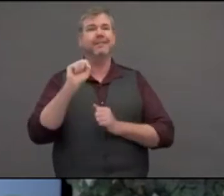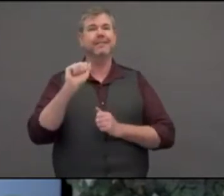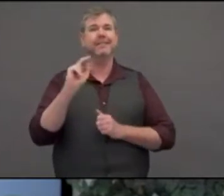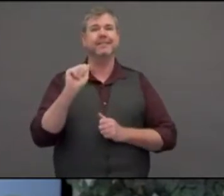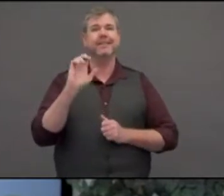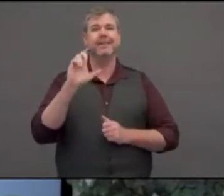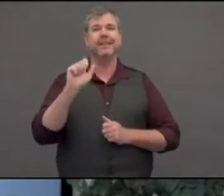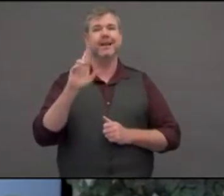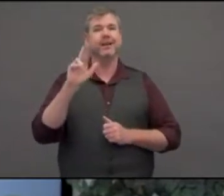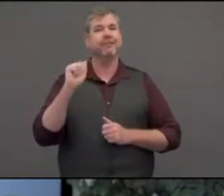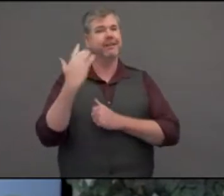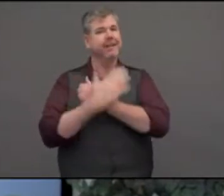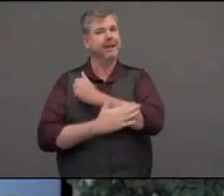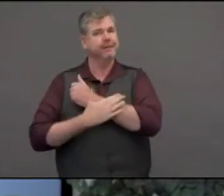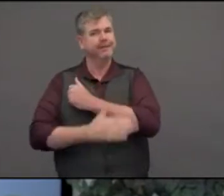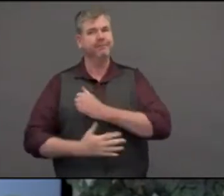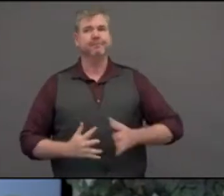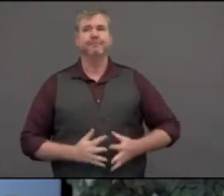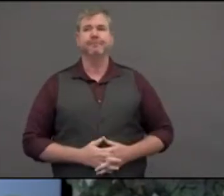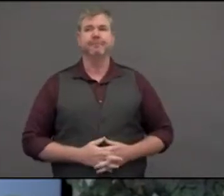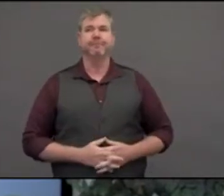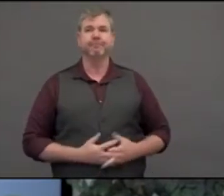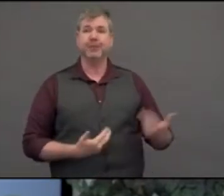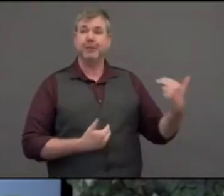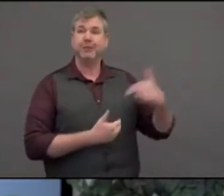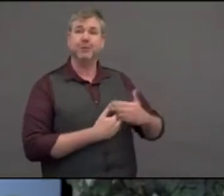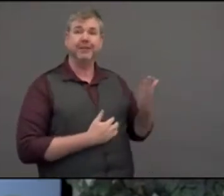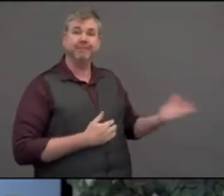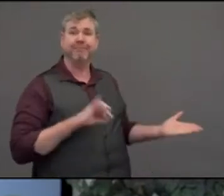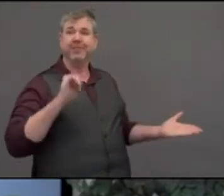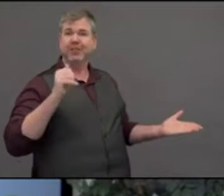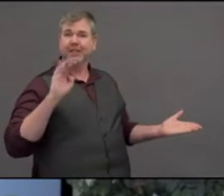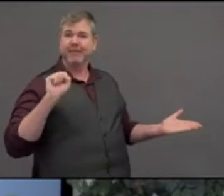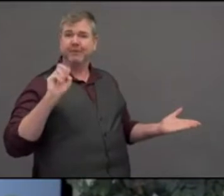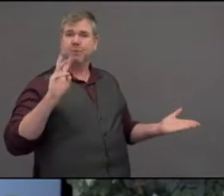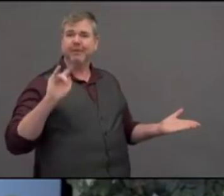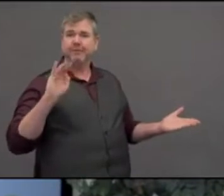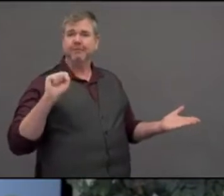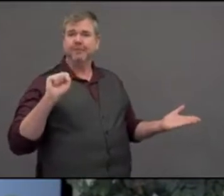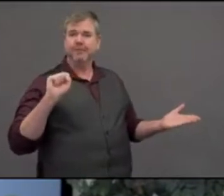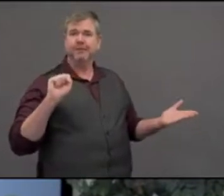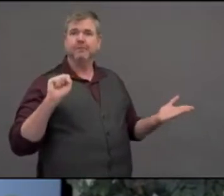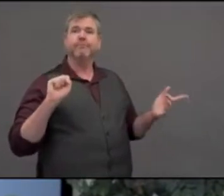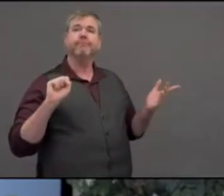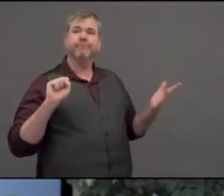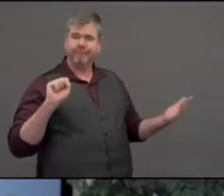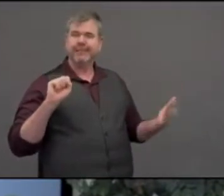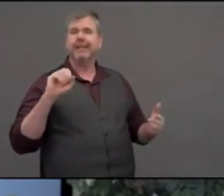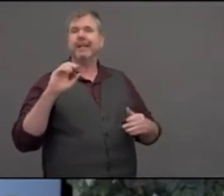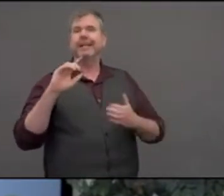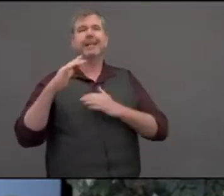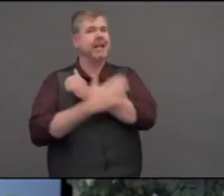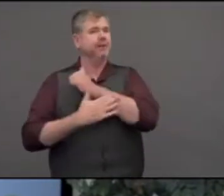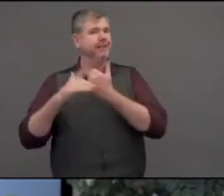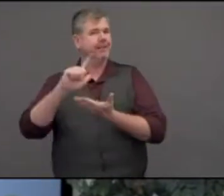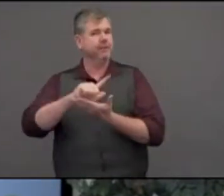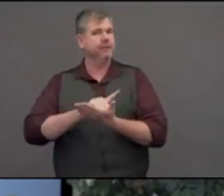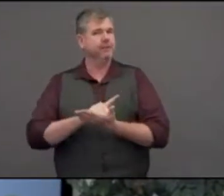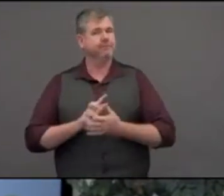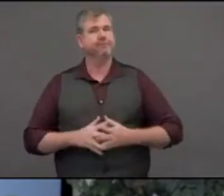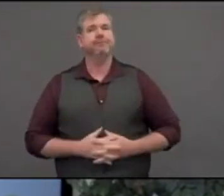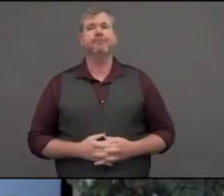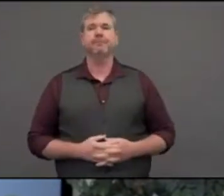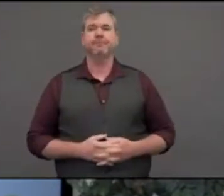am here with James Williams, who is our County Counsel. Before we begin, I just want to note that we